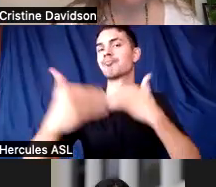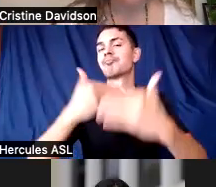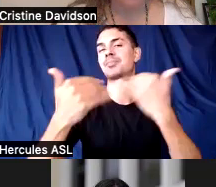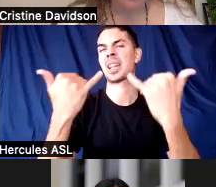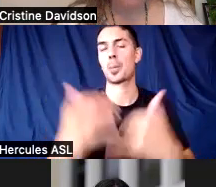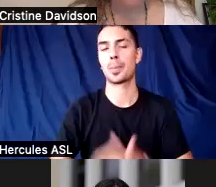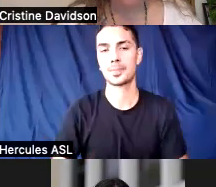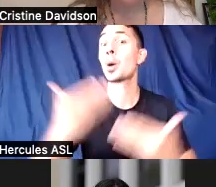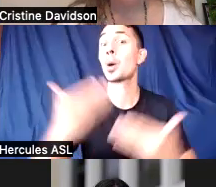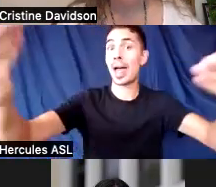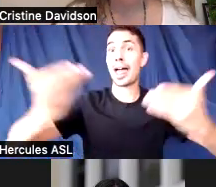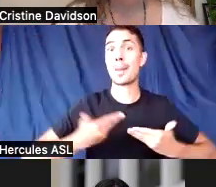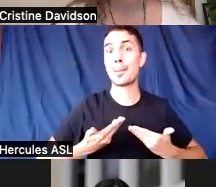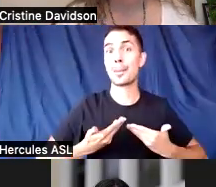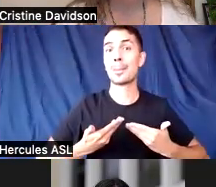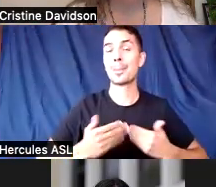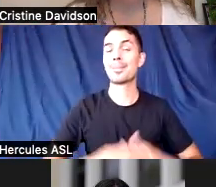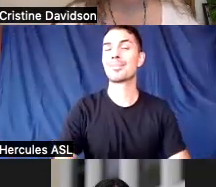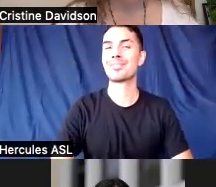All right, welcome back.